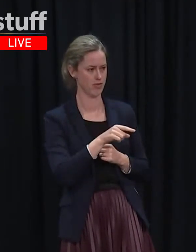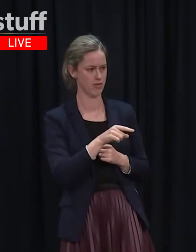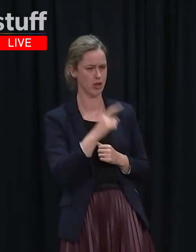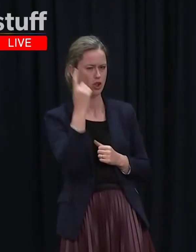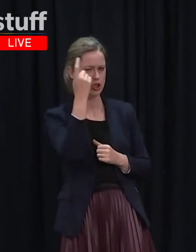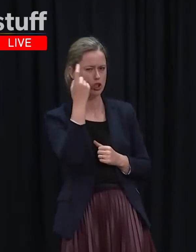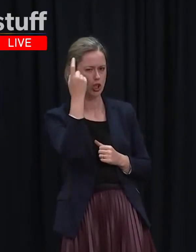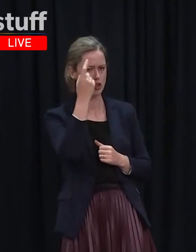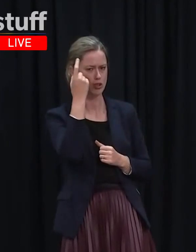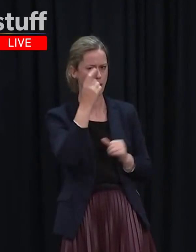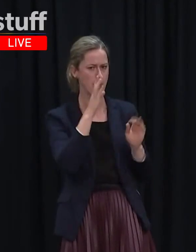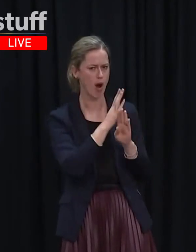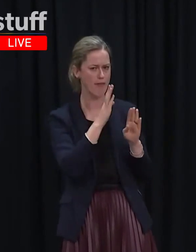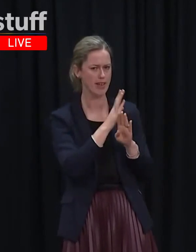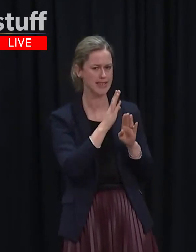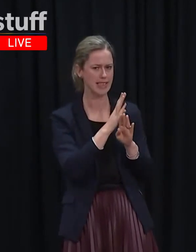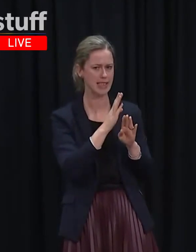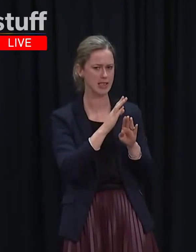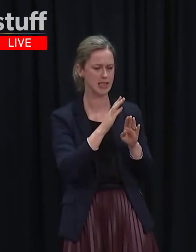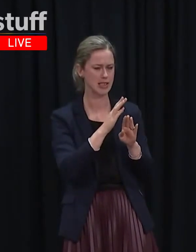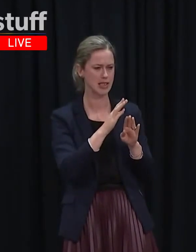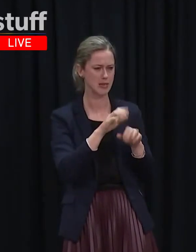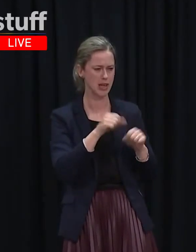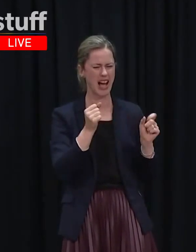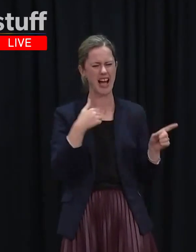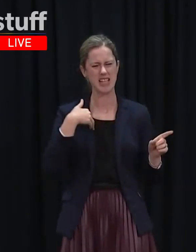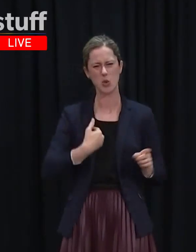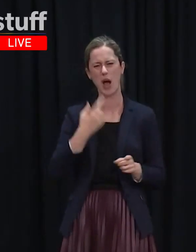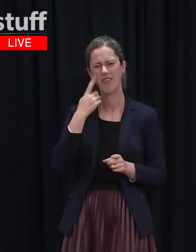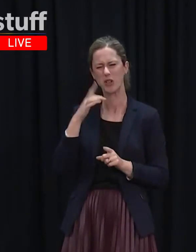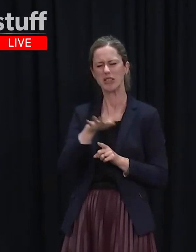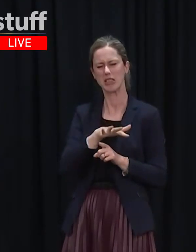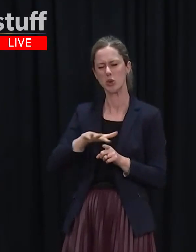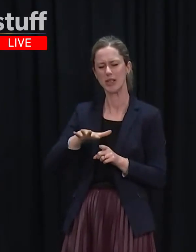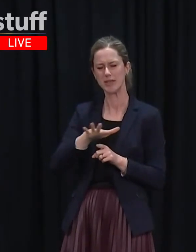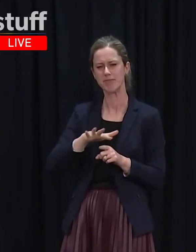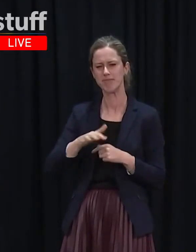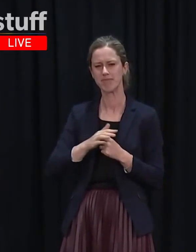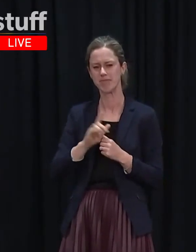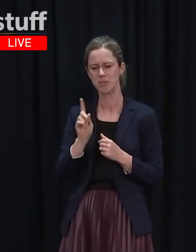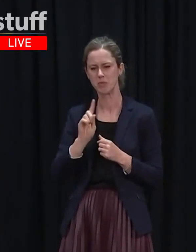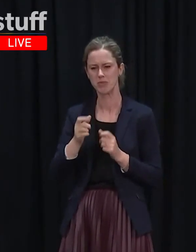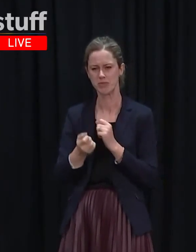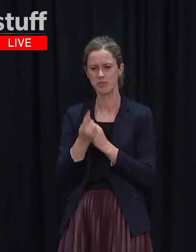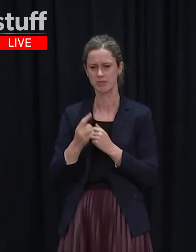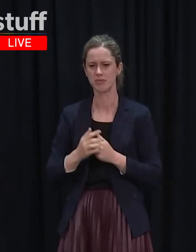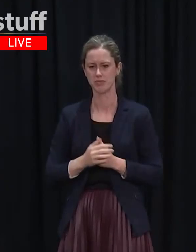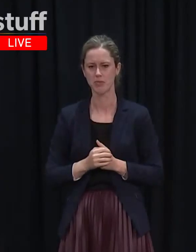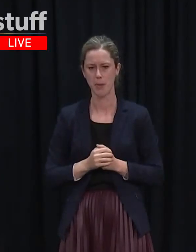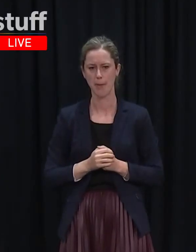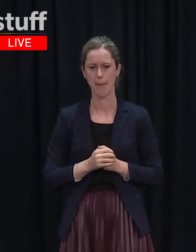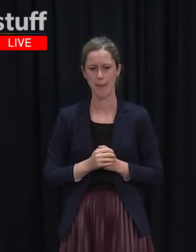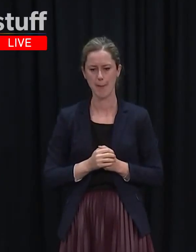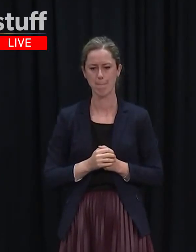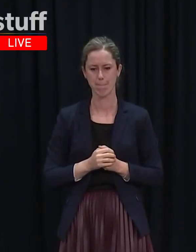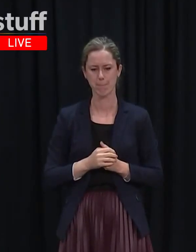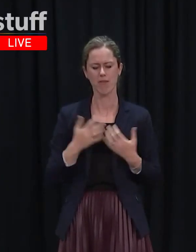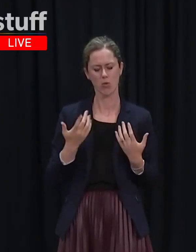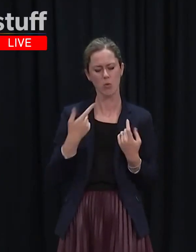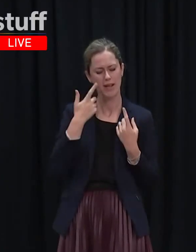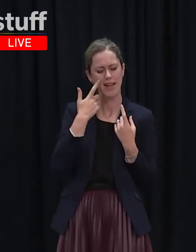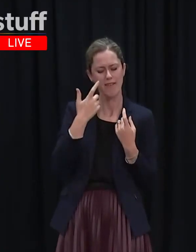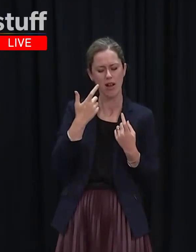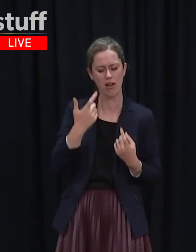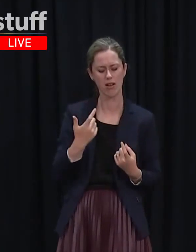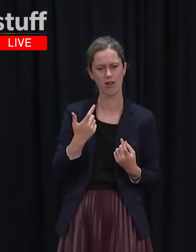quite a concerning privacy breach? I'd have to have a look into it and just see what the circumstances were behind it. Of course, we're very careful